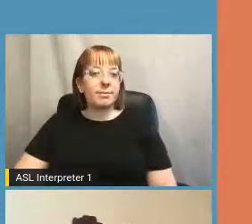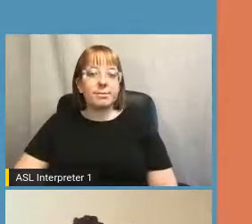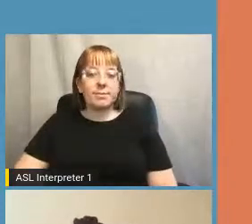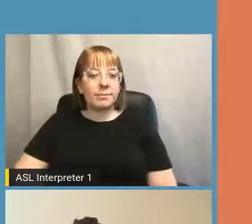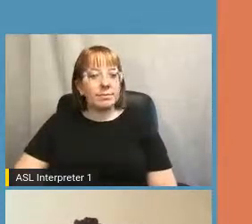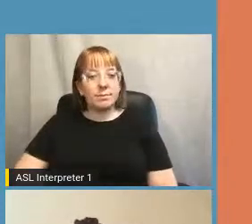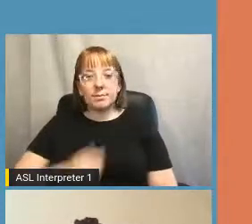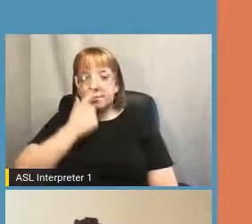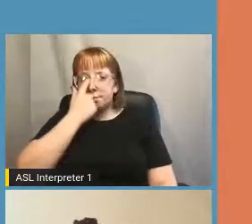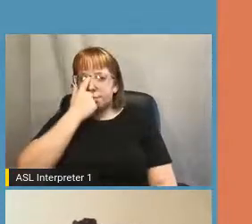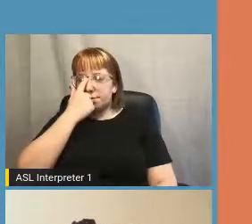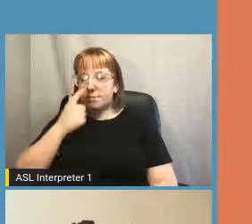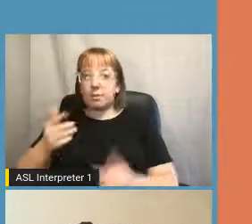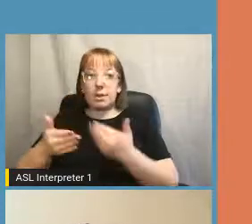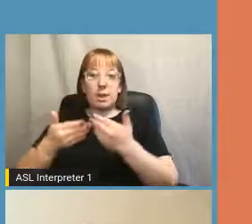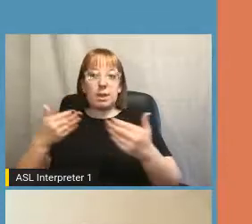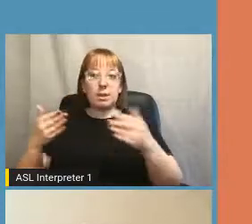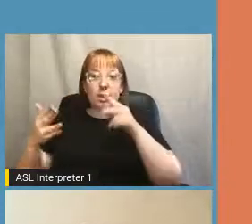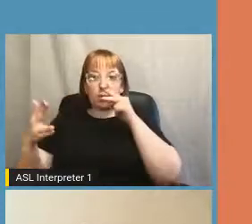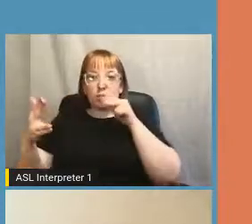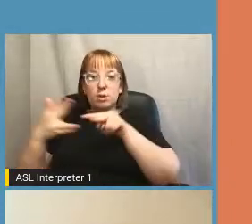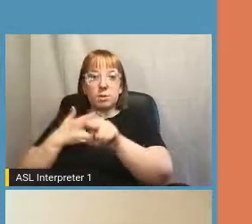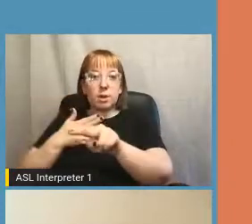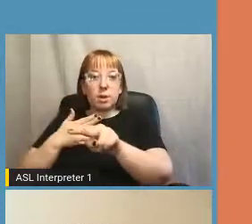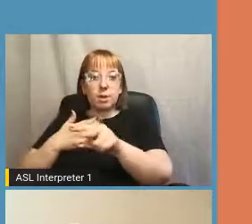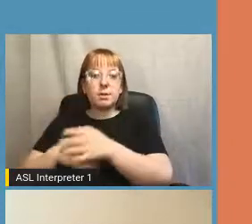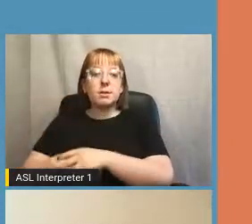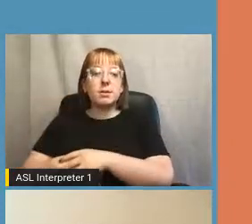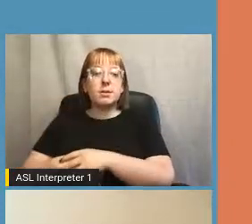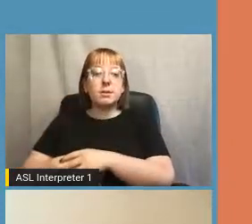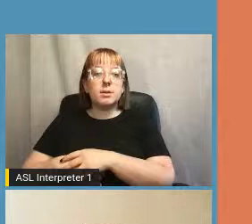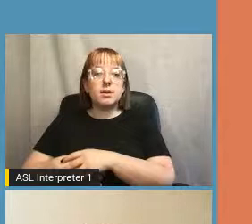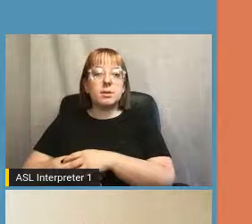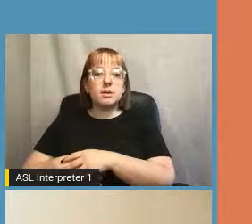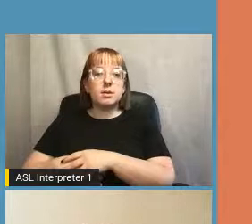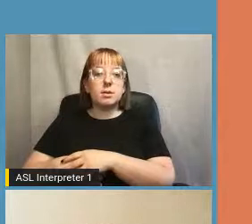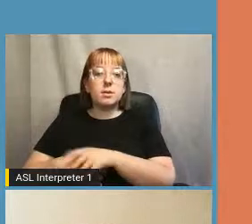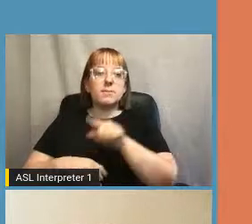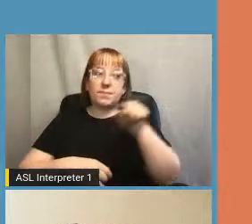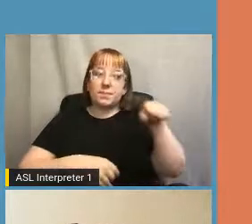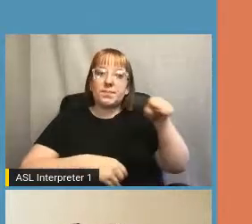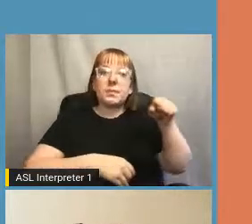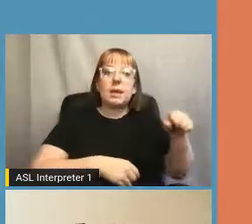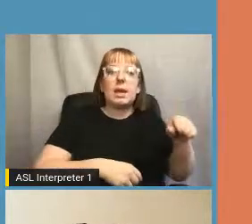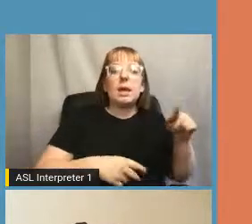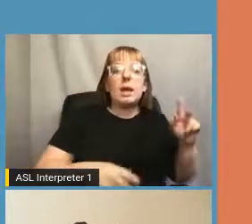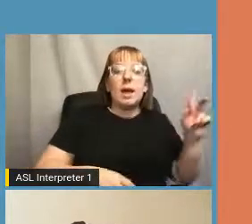objects transparent. And so you could see objects behind objects. So you could have a series of